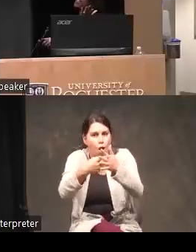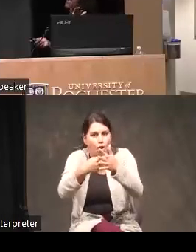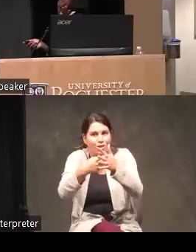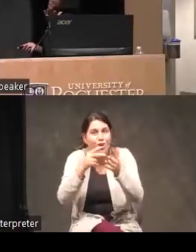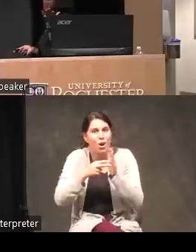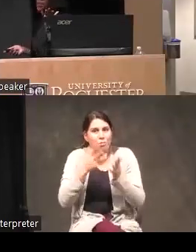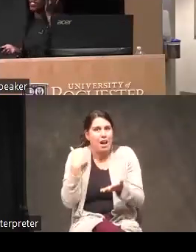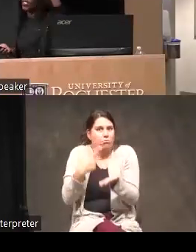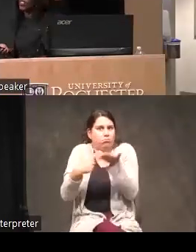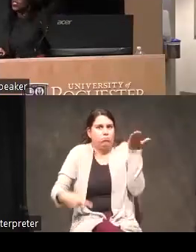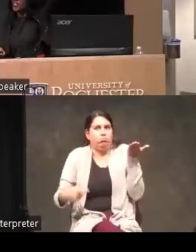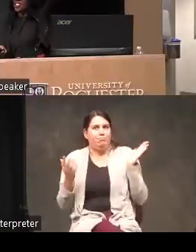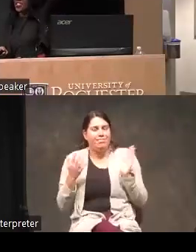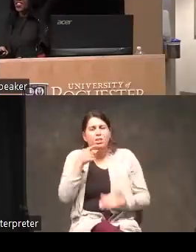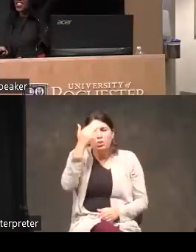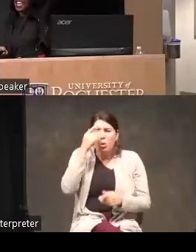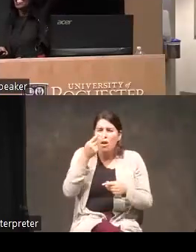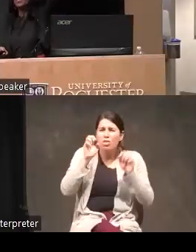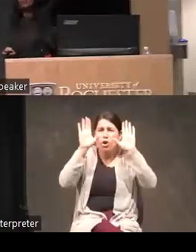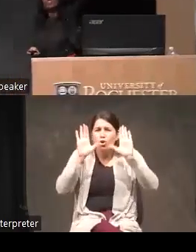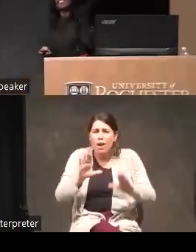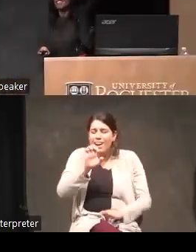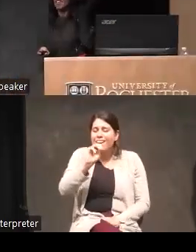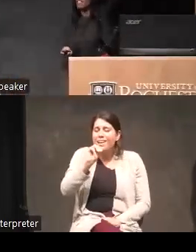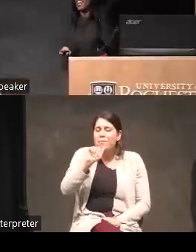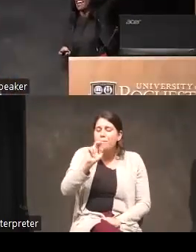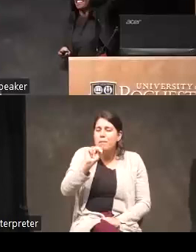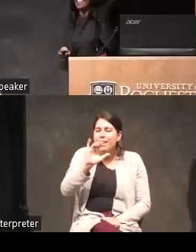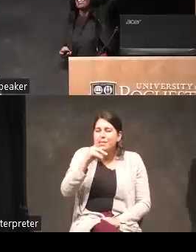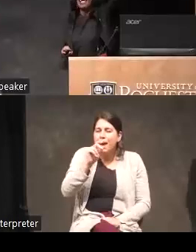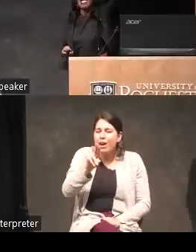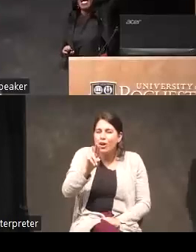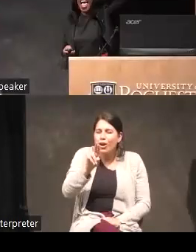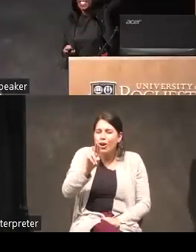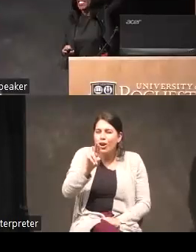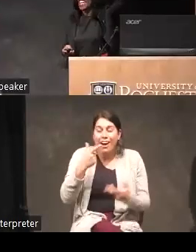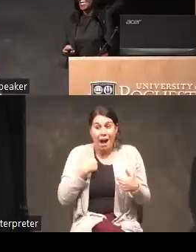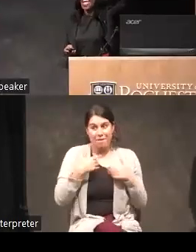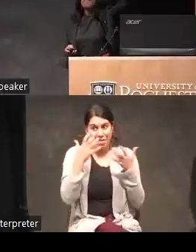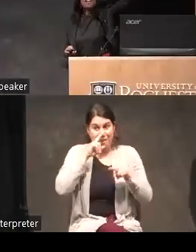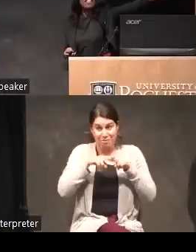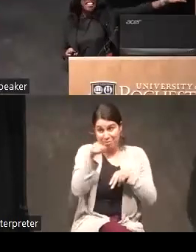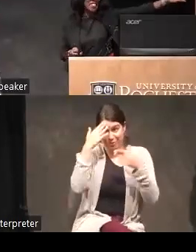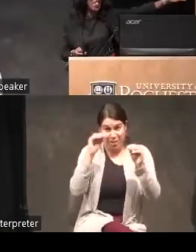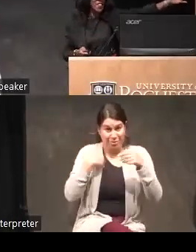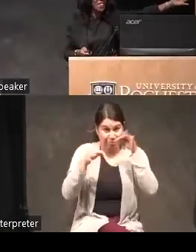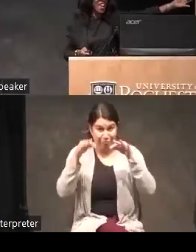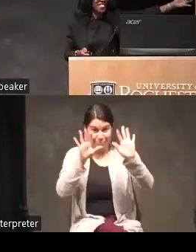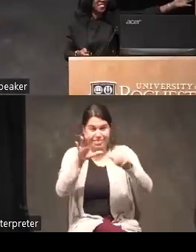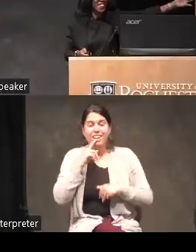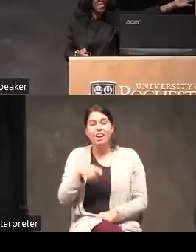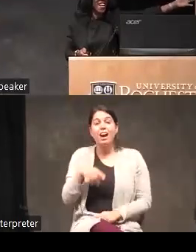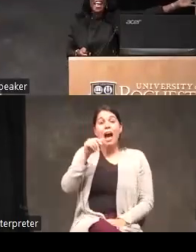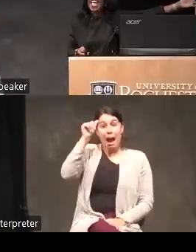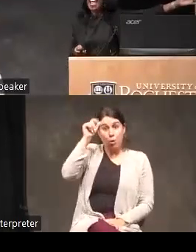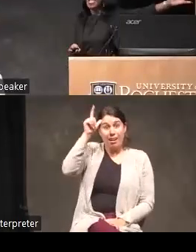even the Great Emancipator, do you know who the Great Emancipator is? This is more fun than I thought I was going to have. Actually, Abraham Lincoln is called the great emancipator